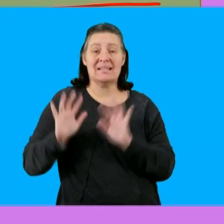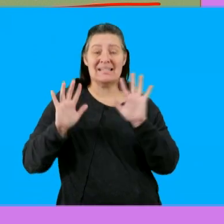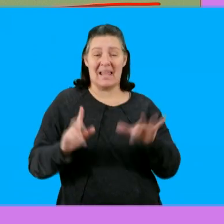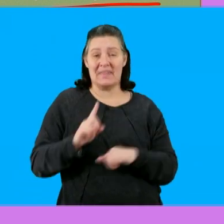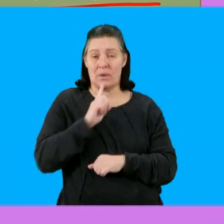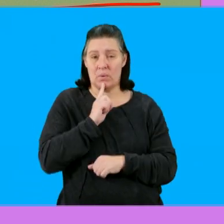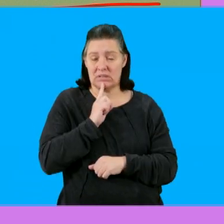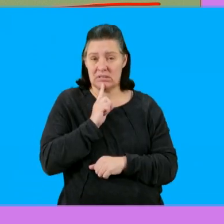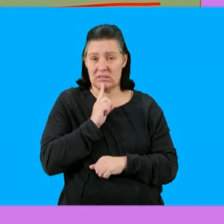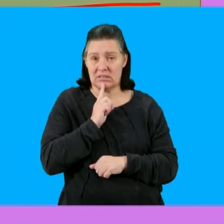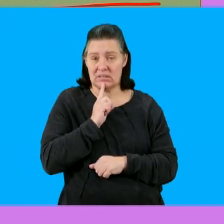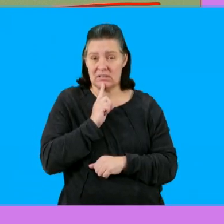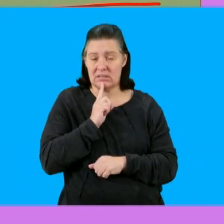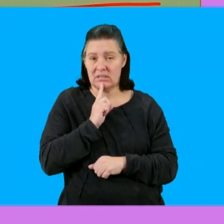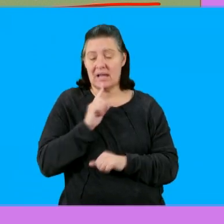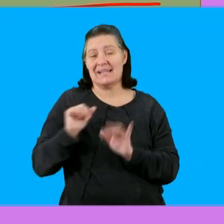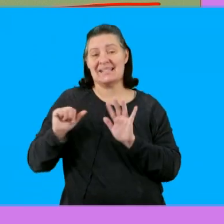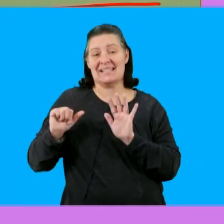of